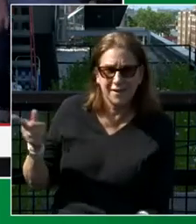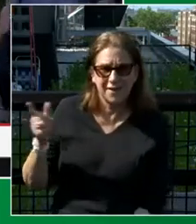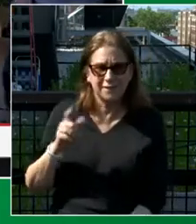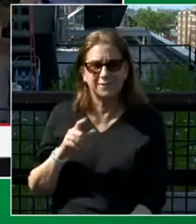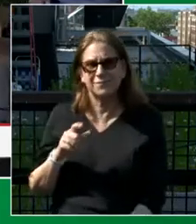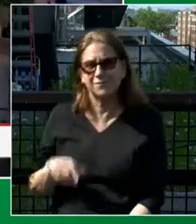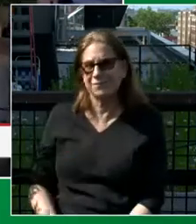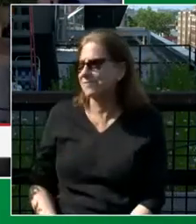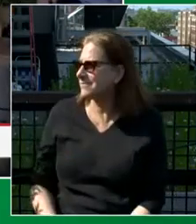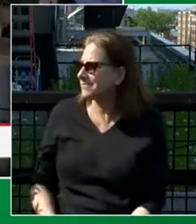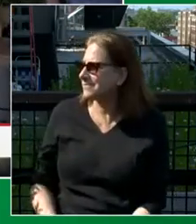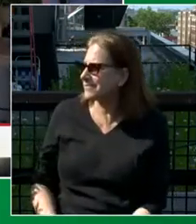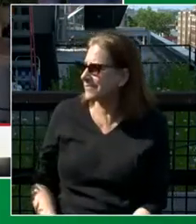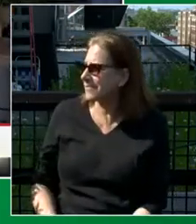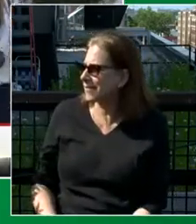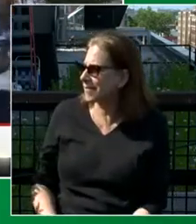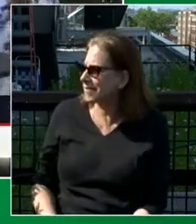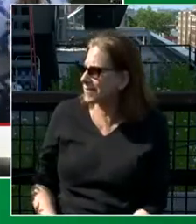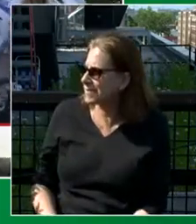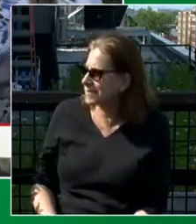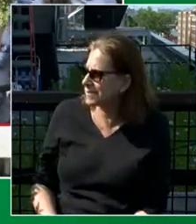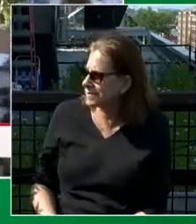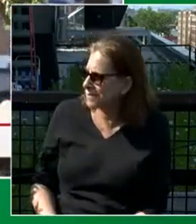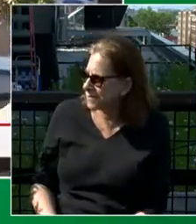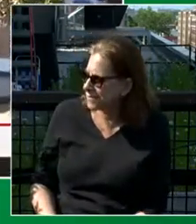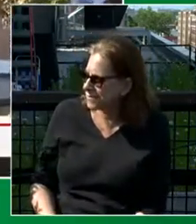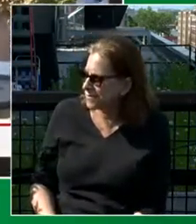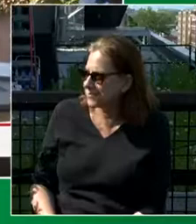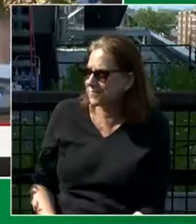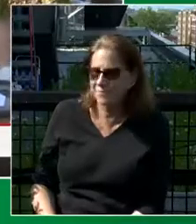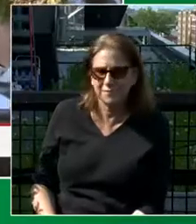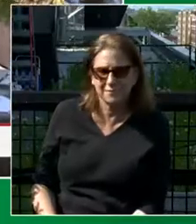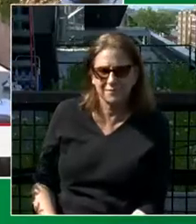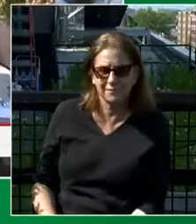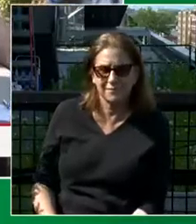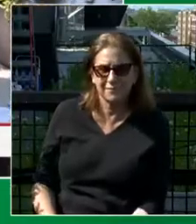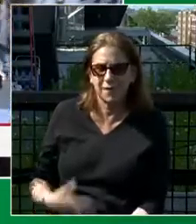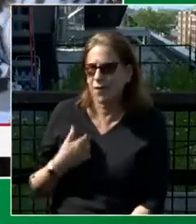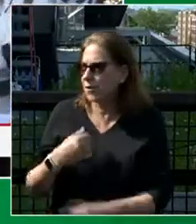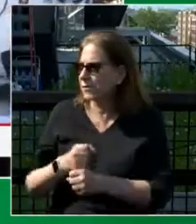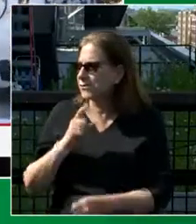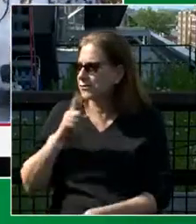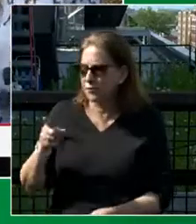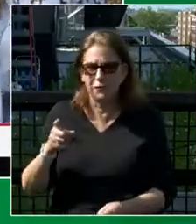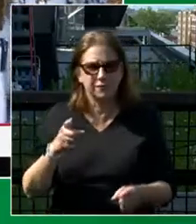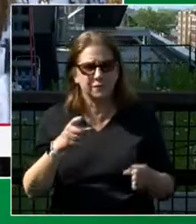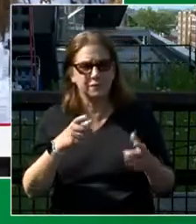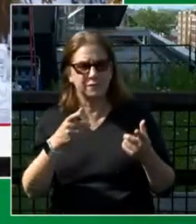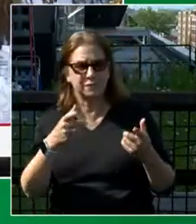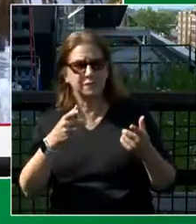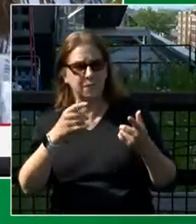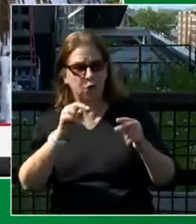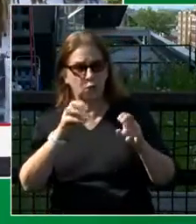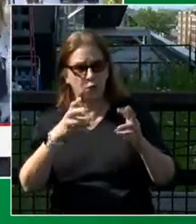all. So just really want to make sure that we're continuing to get the information out. So on